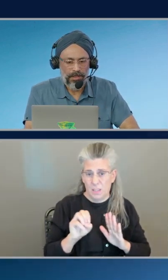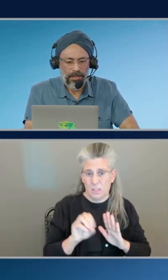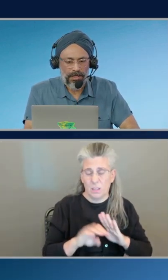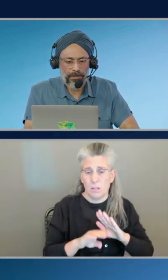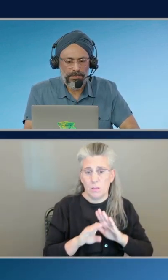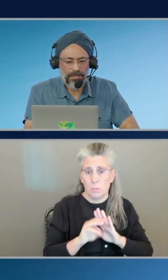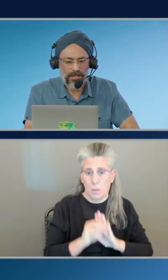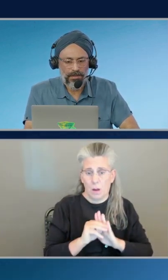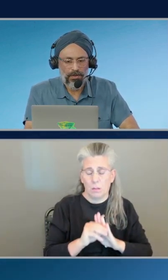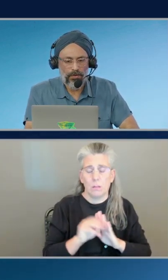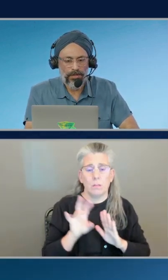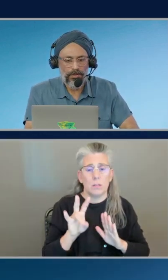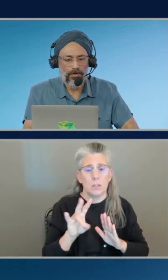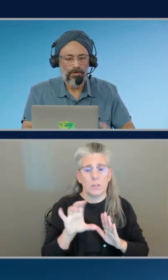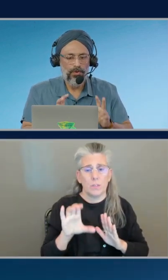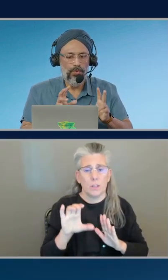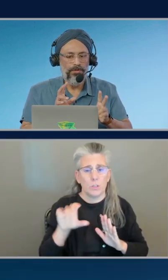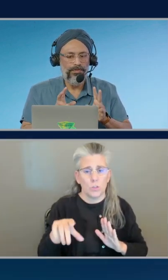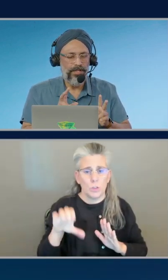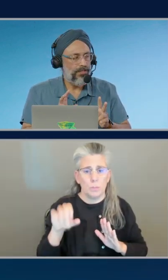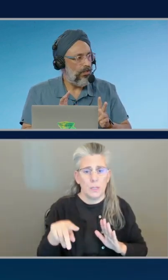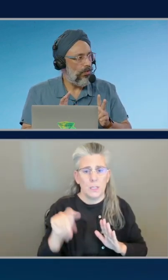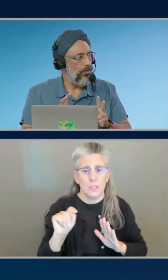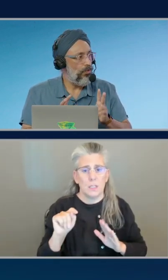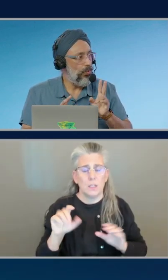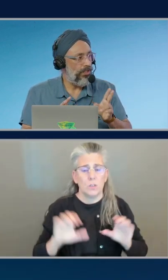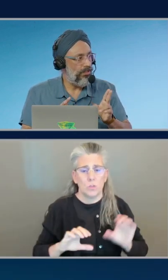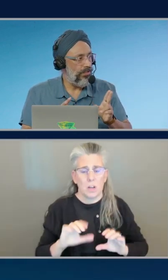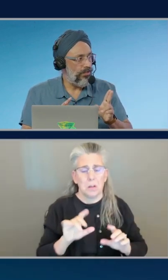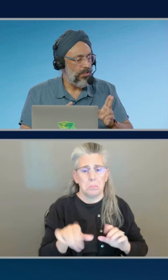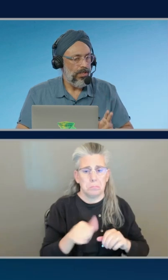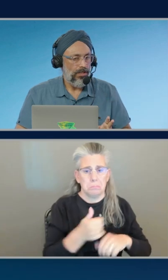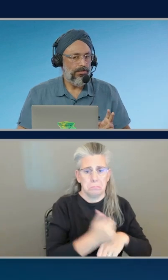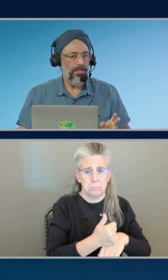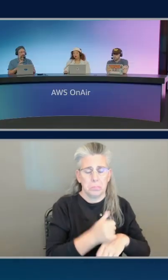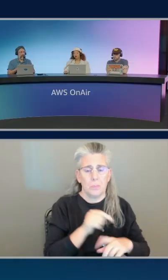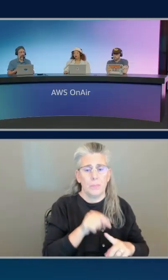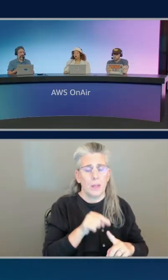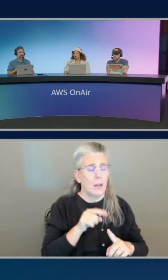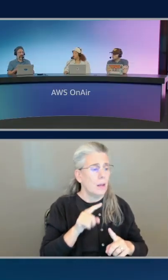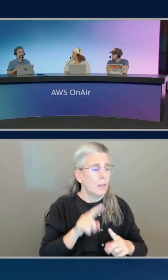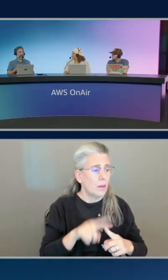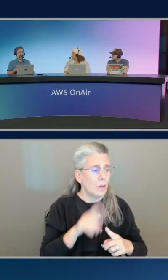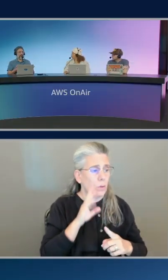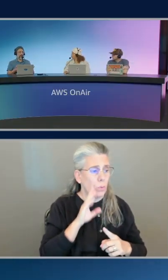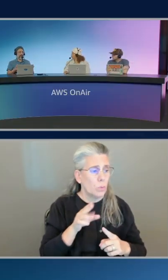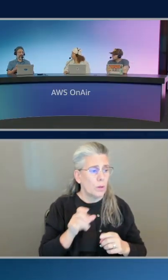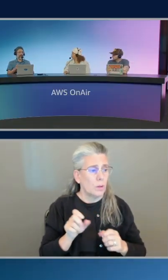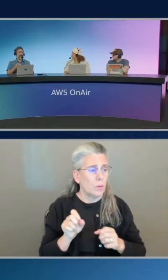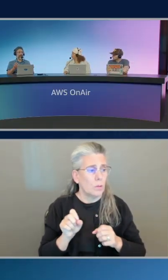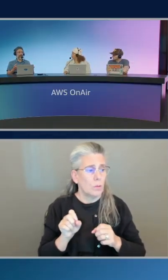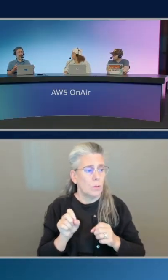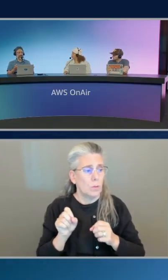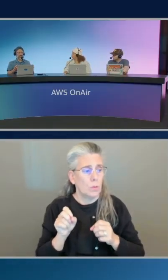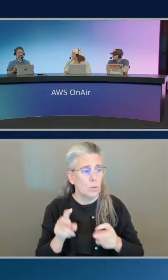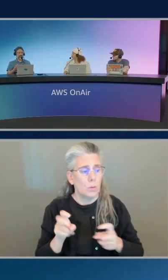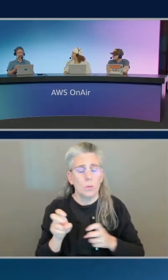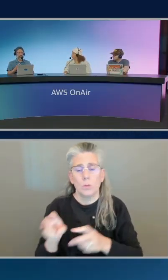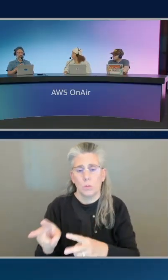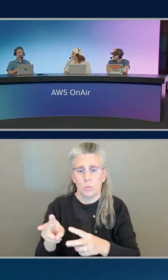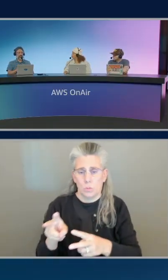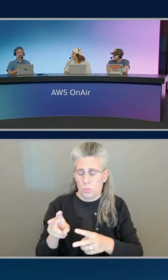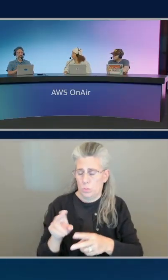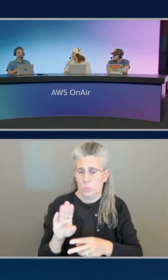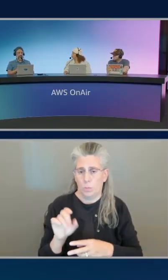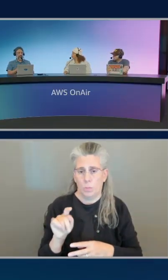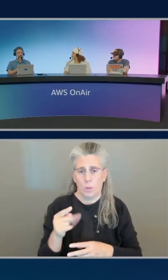up. And I'm saying load it on two accelerators. Yeah. The reason I'm doing that is because one, this is an 810 instance. So I